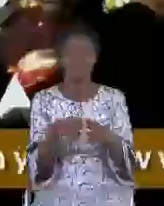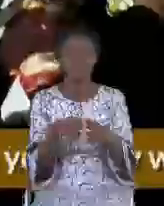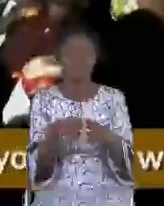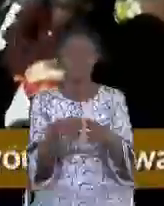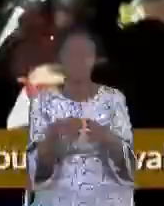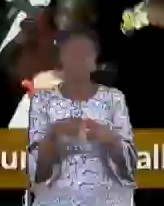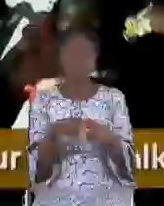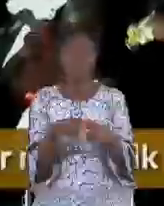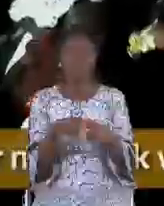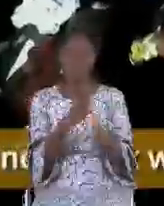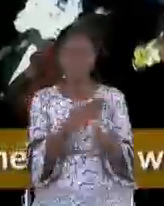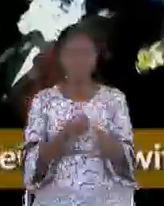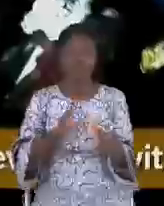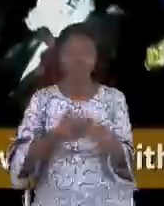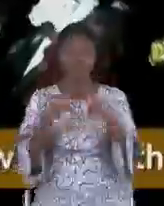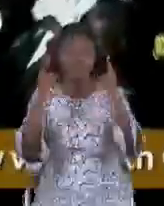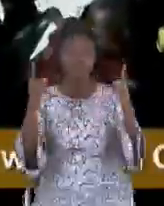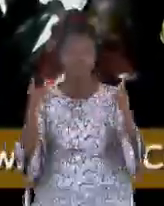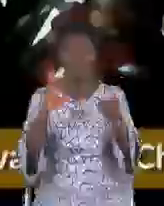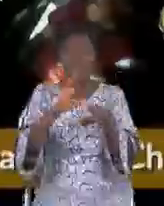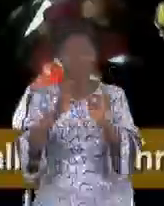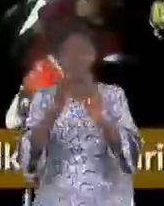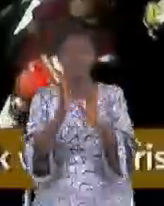And our language interpreters,